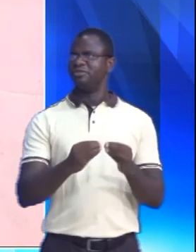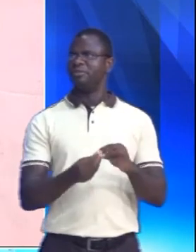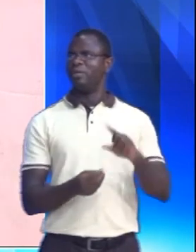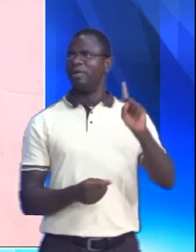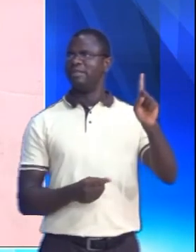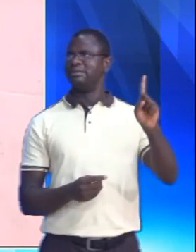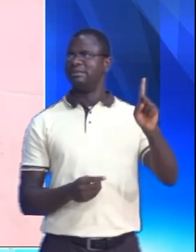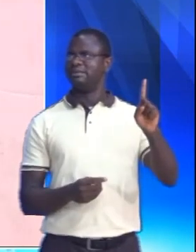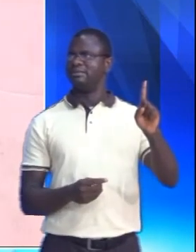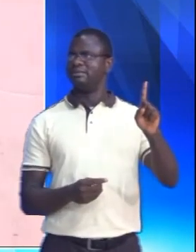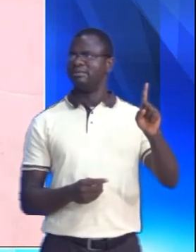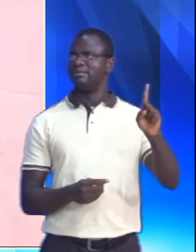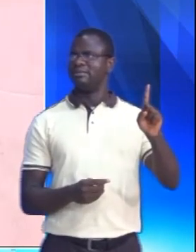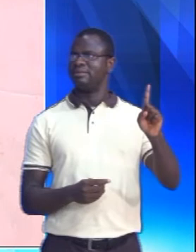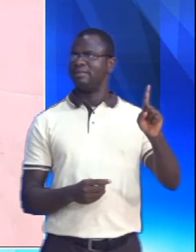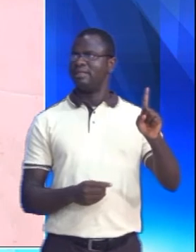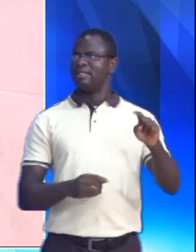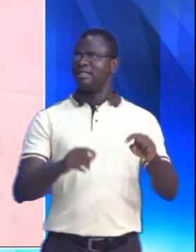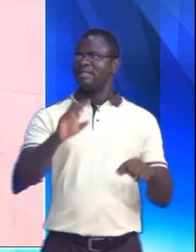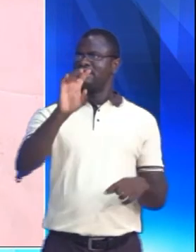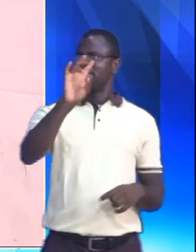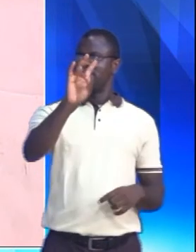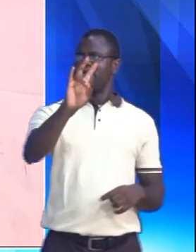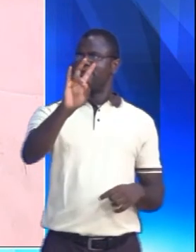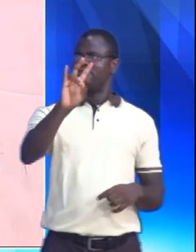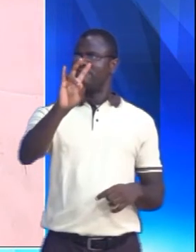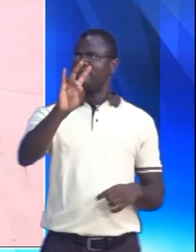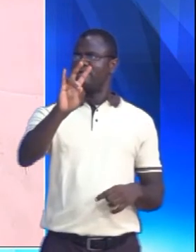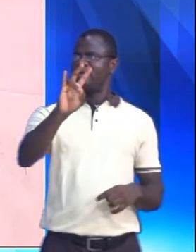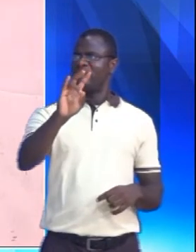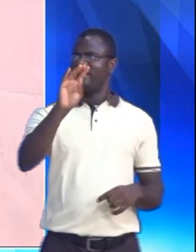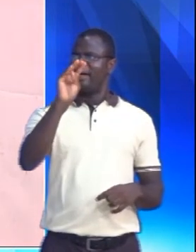following. Number 1, it says